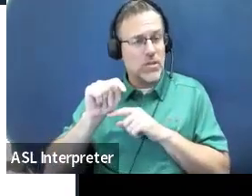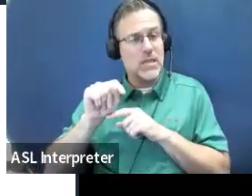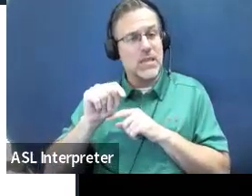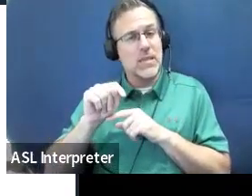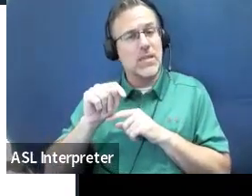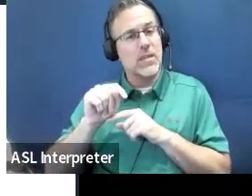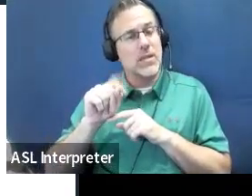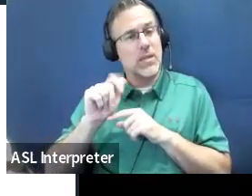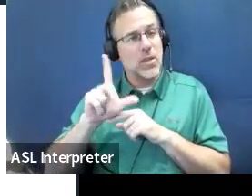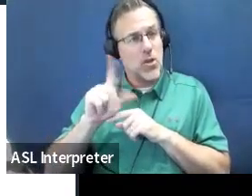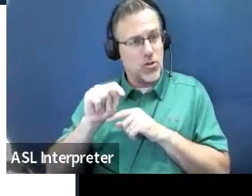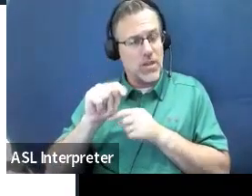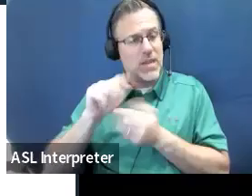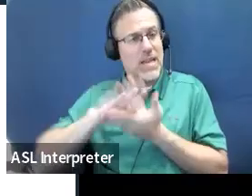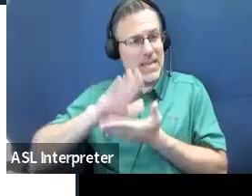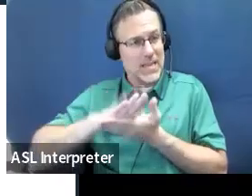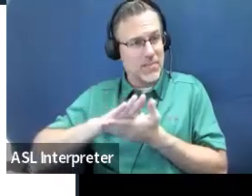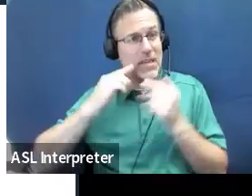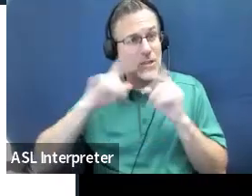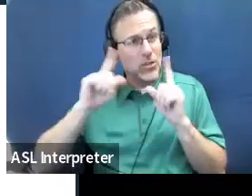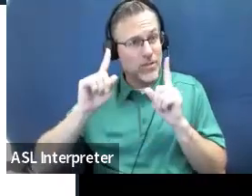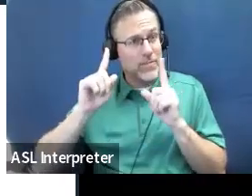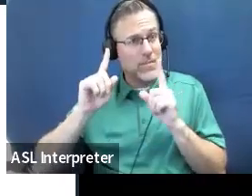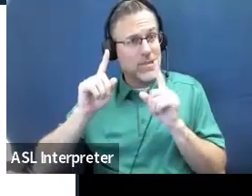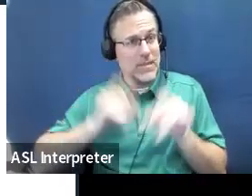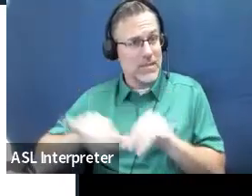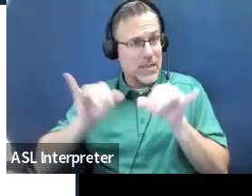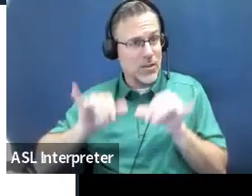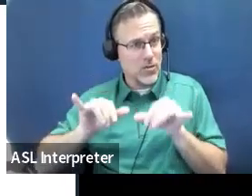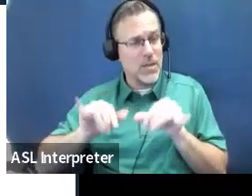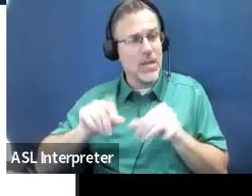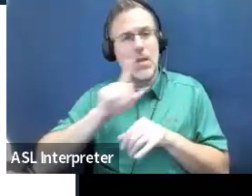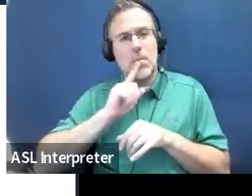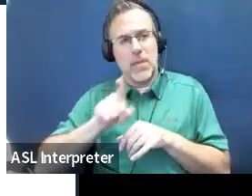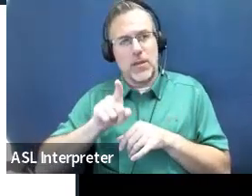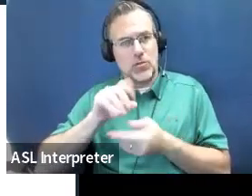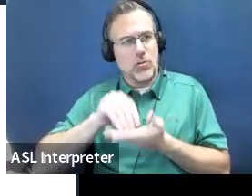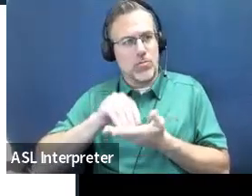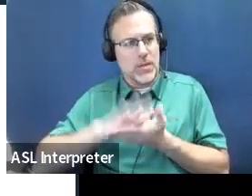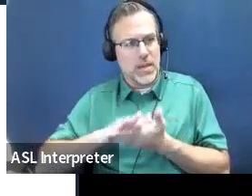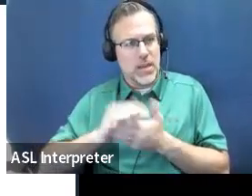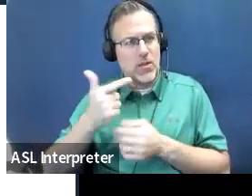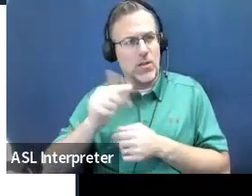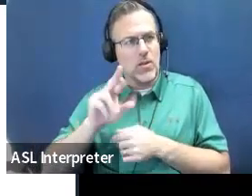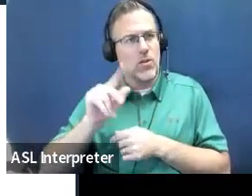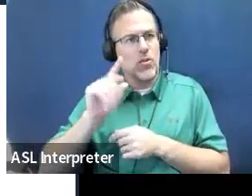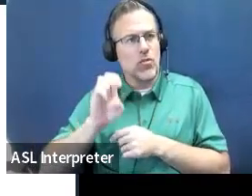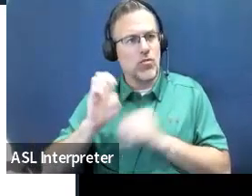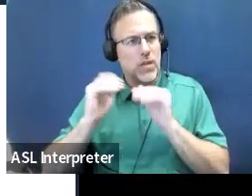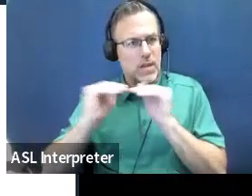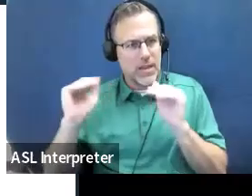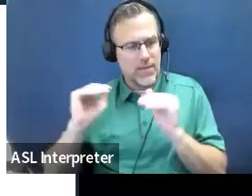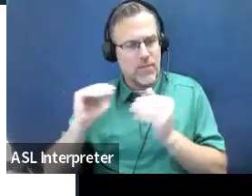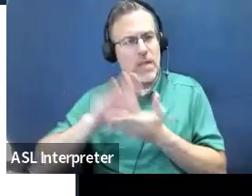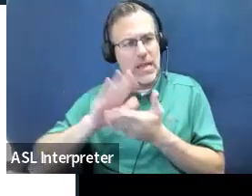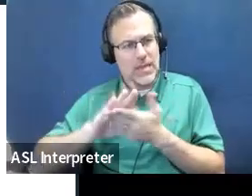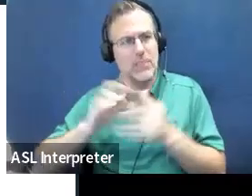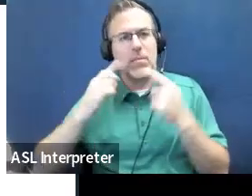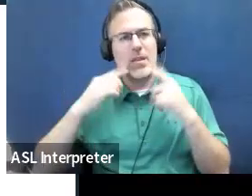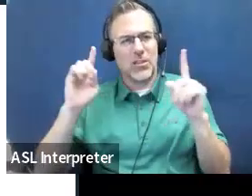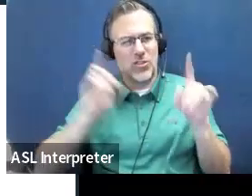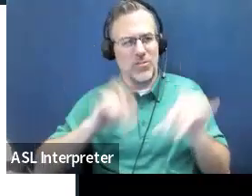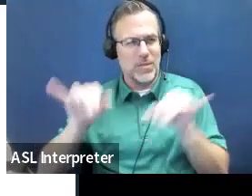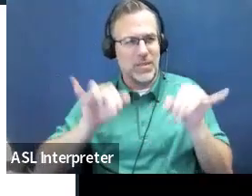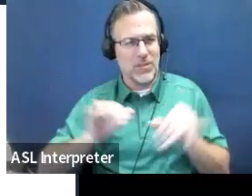alternate academic achievement standards, that they're cited to those grade level alternate academic achievement standards.